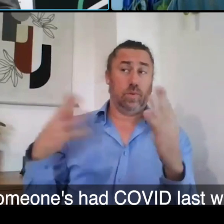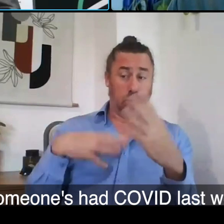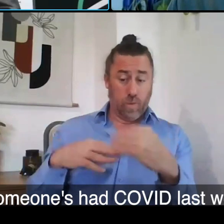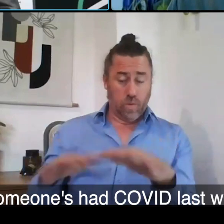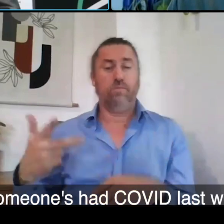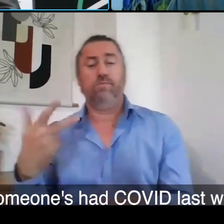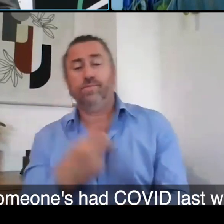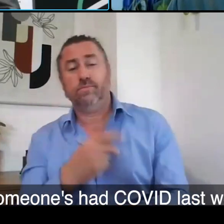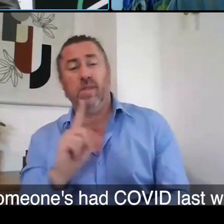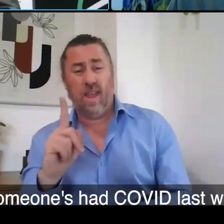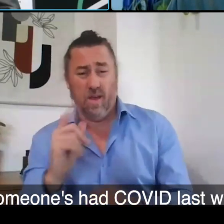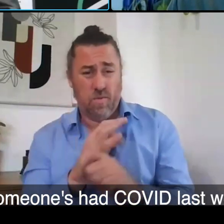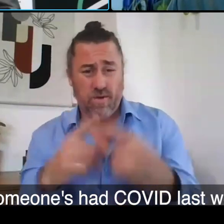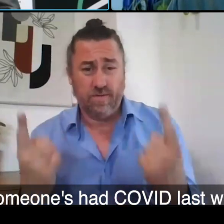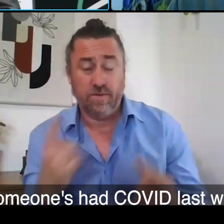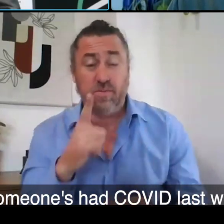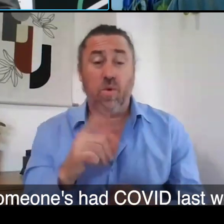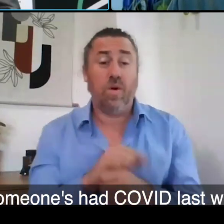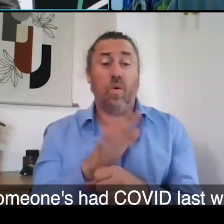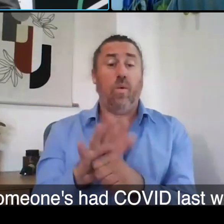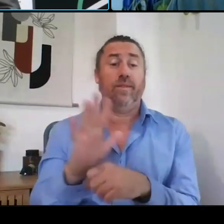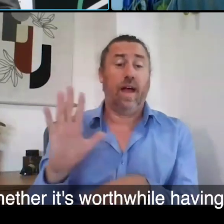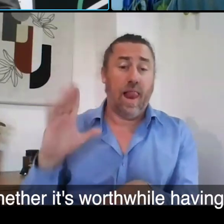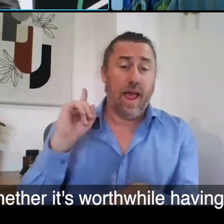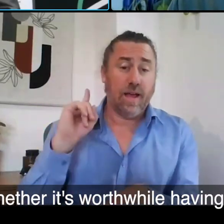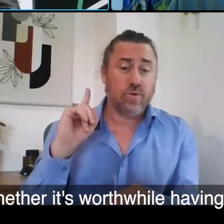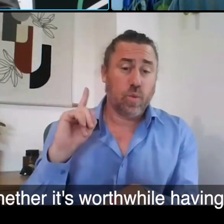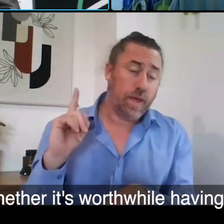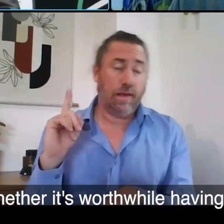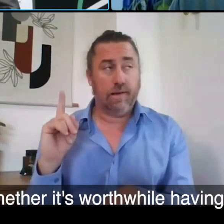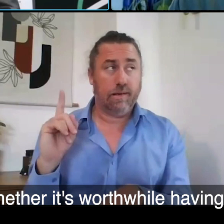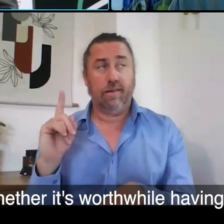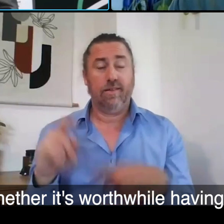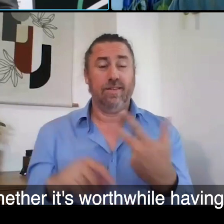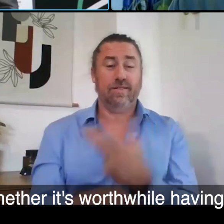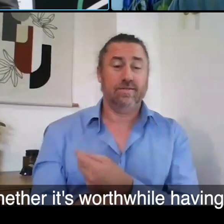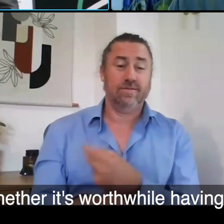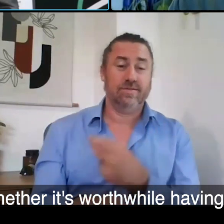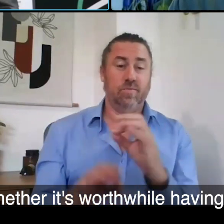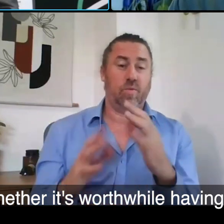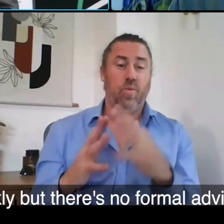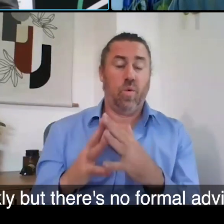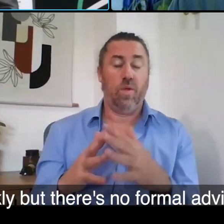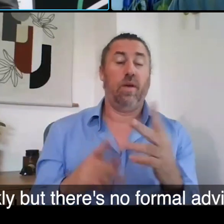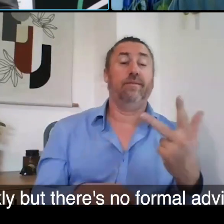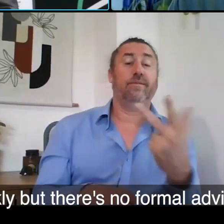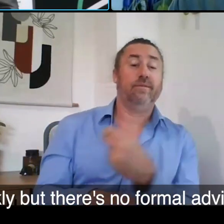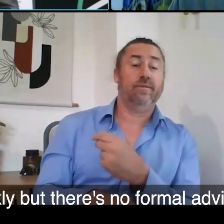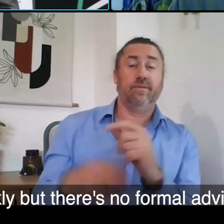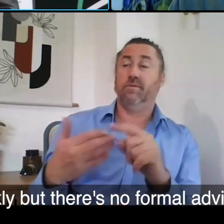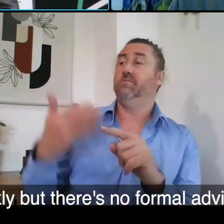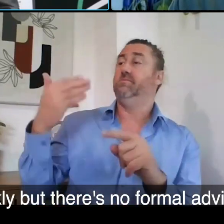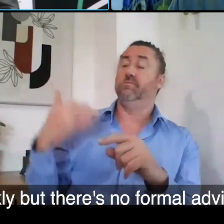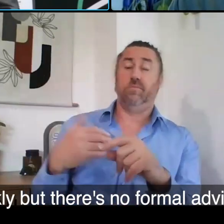I guess if someone's had COVID last week, you do wonder whether it's worthwhile having a second boost so